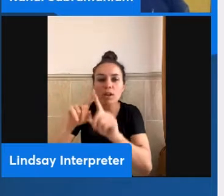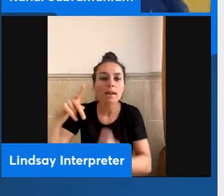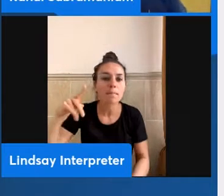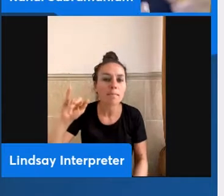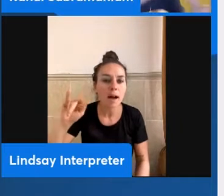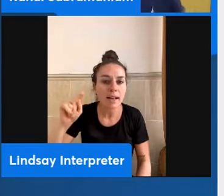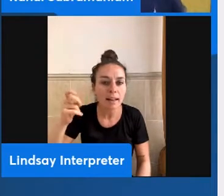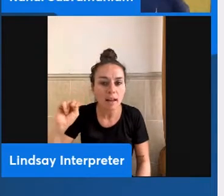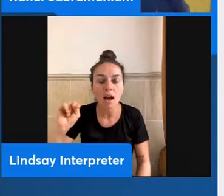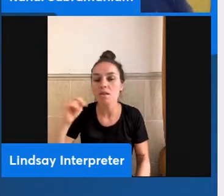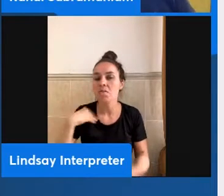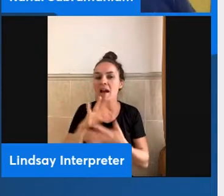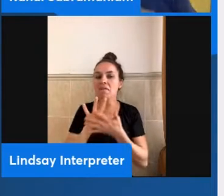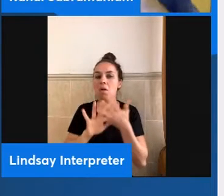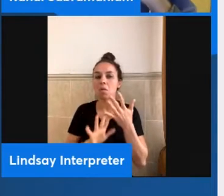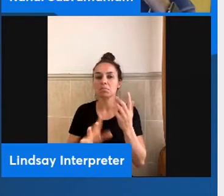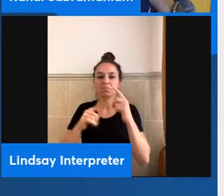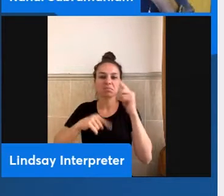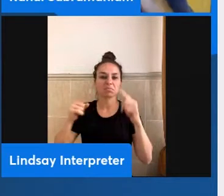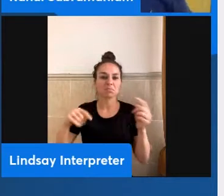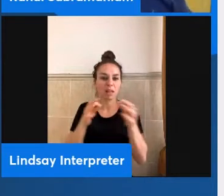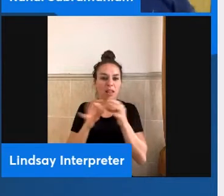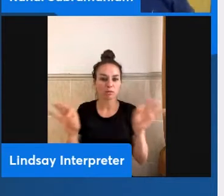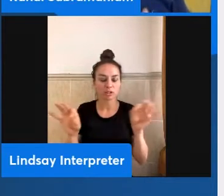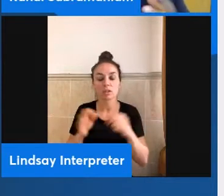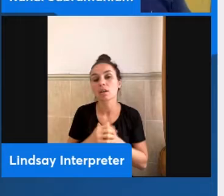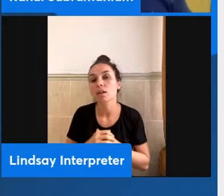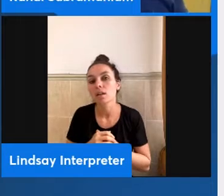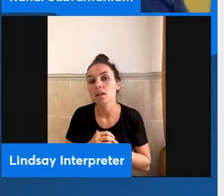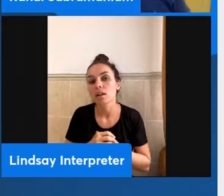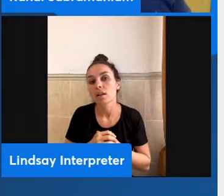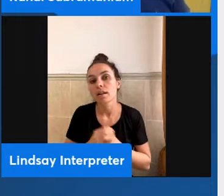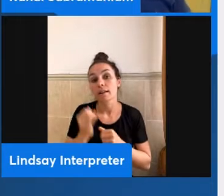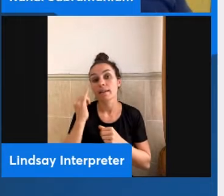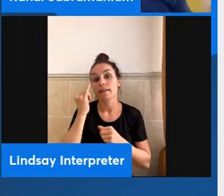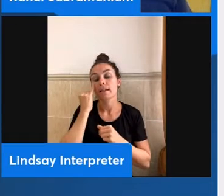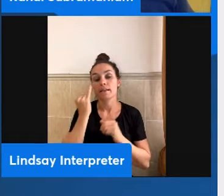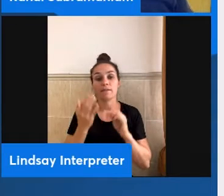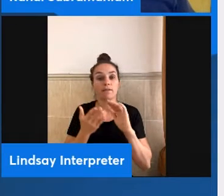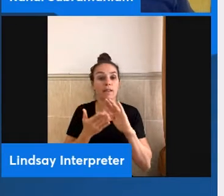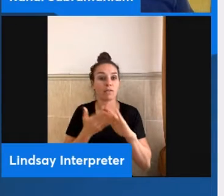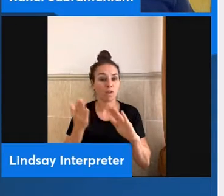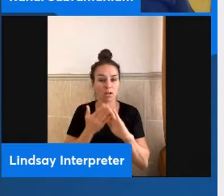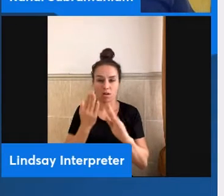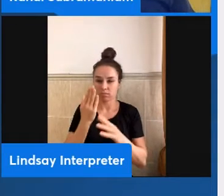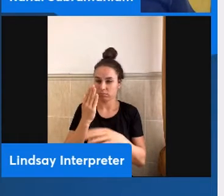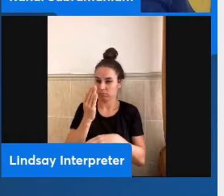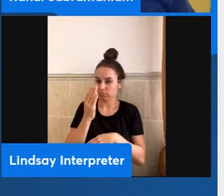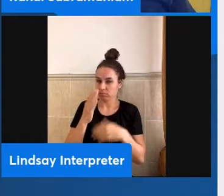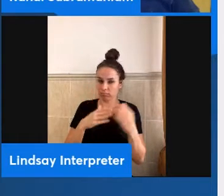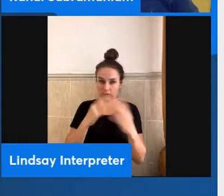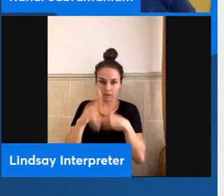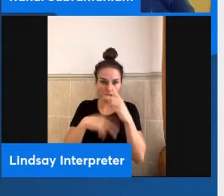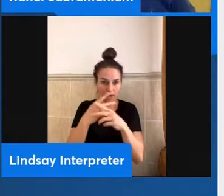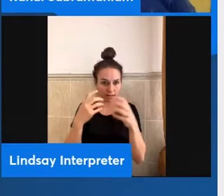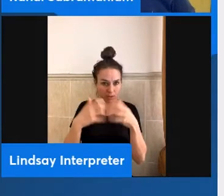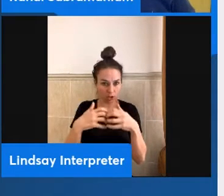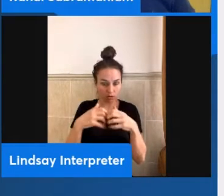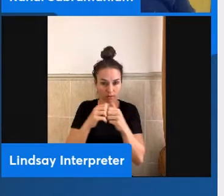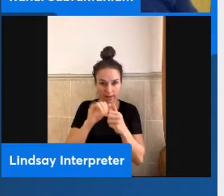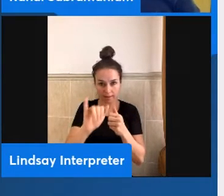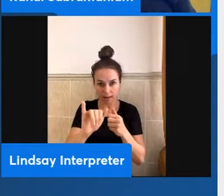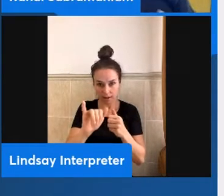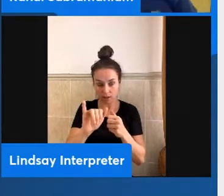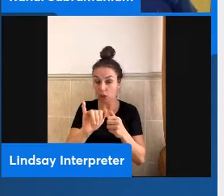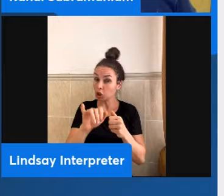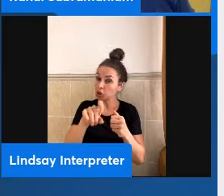or Node.js, ones that run on some kind of a virtual machine for interpretation, you